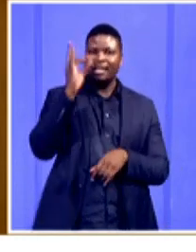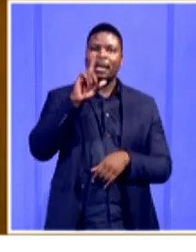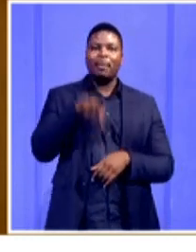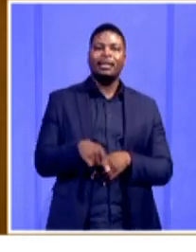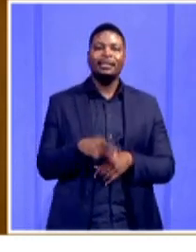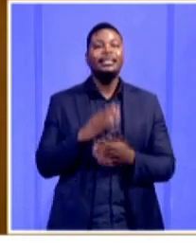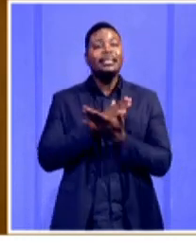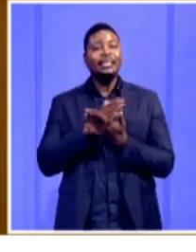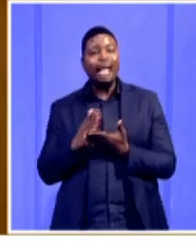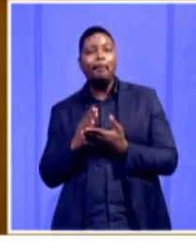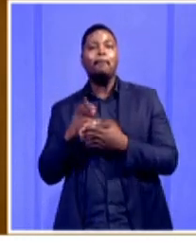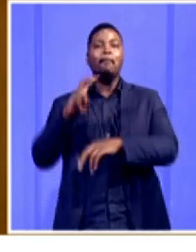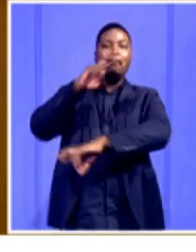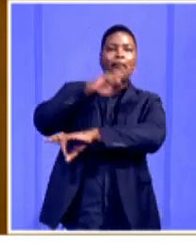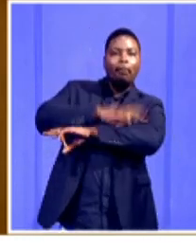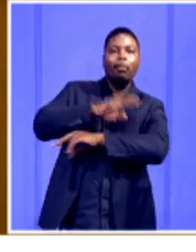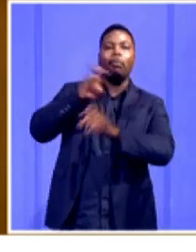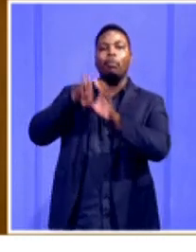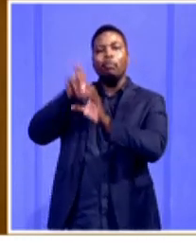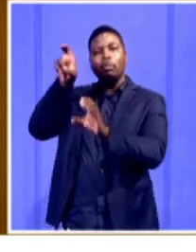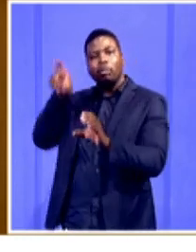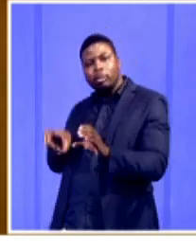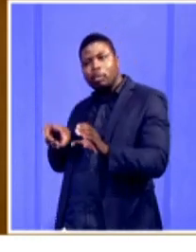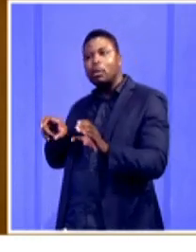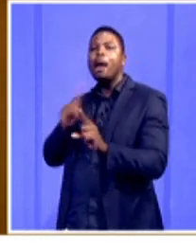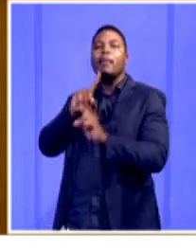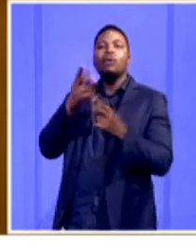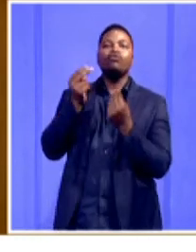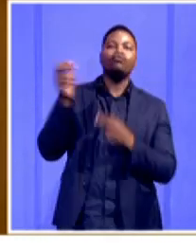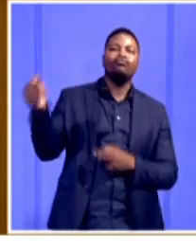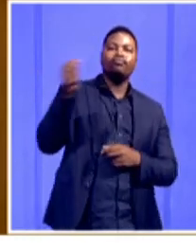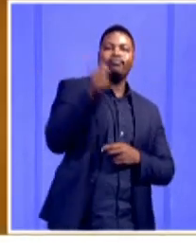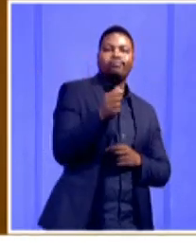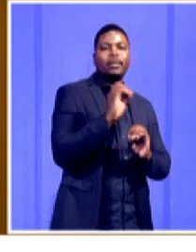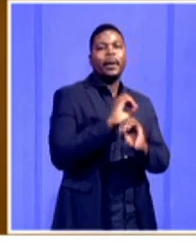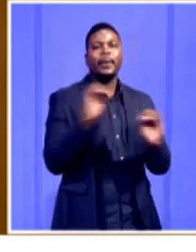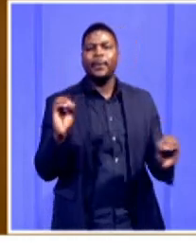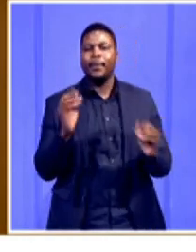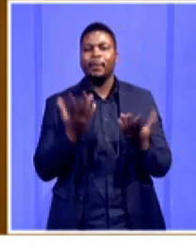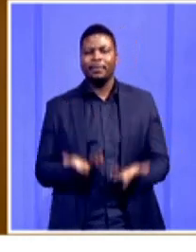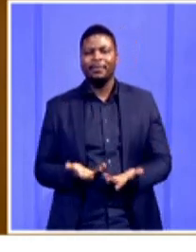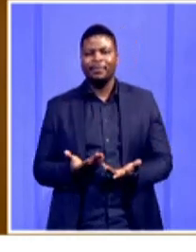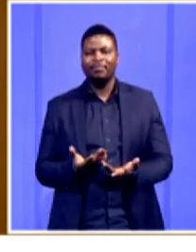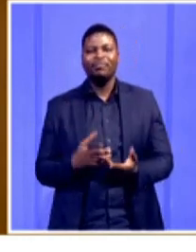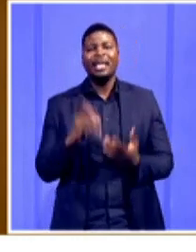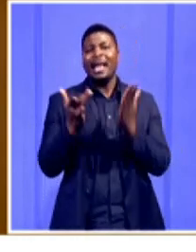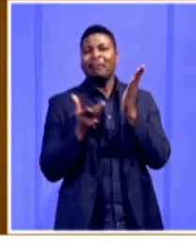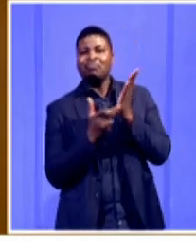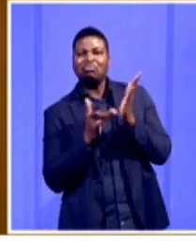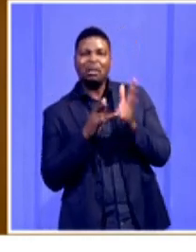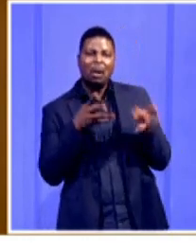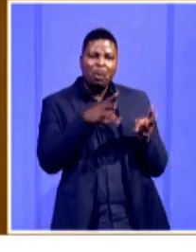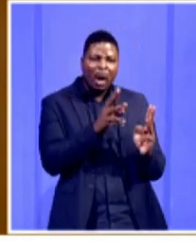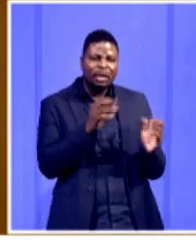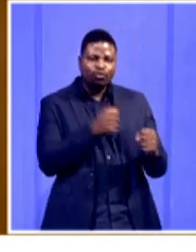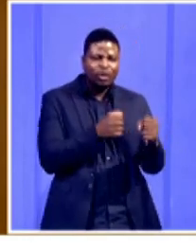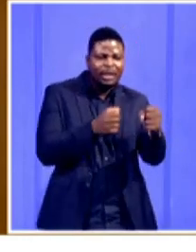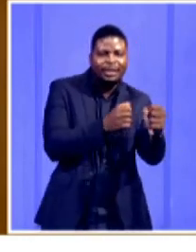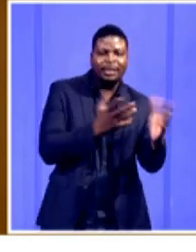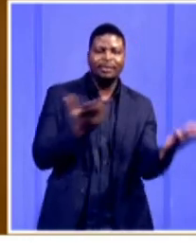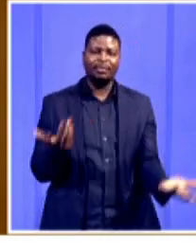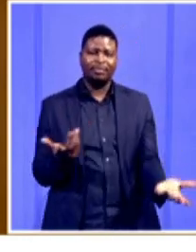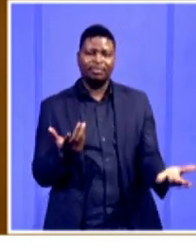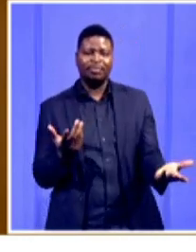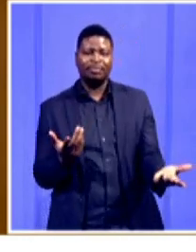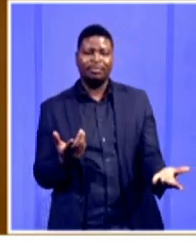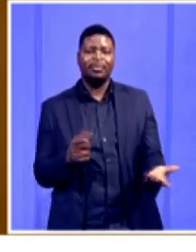replaced because there's what they call, I think they call it technical moratorium. When people want to speak nicer English, they